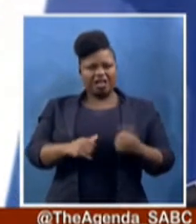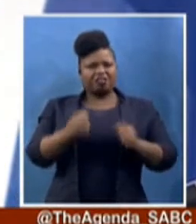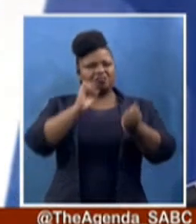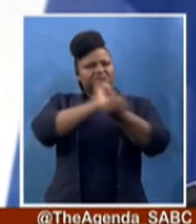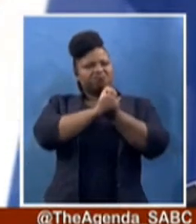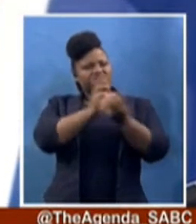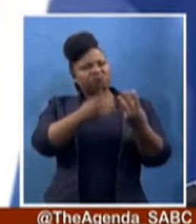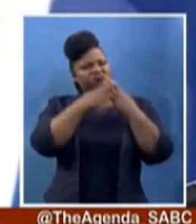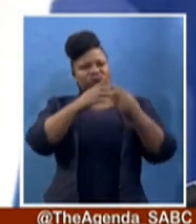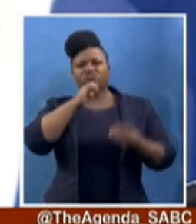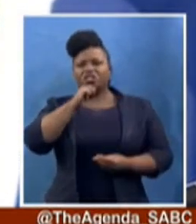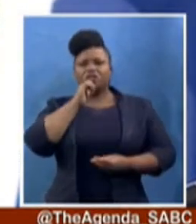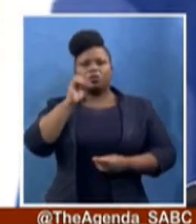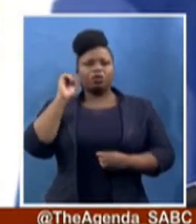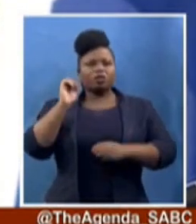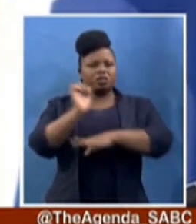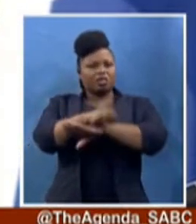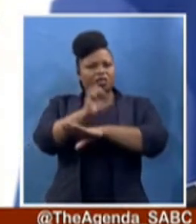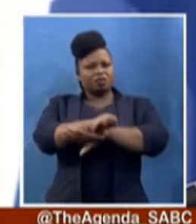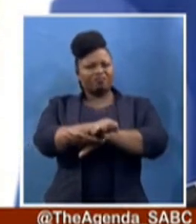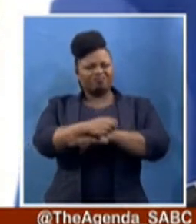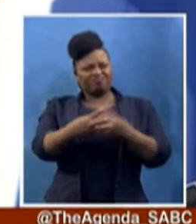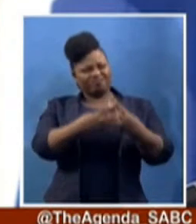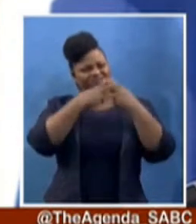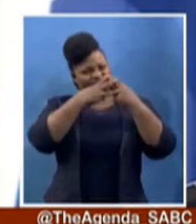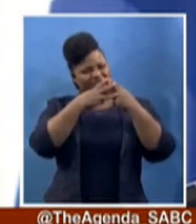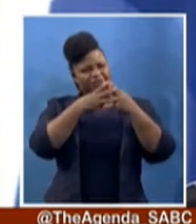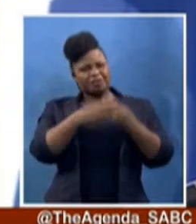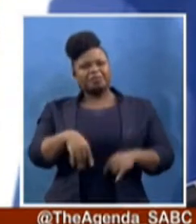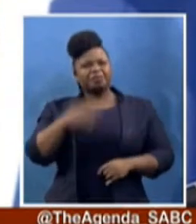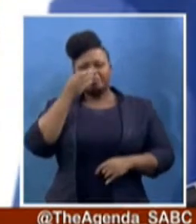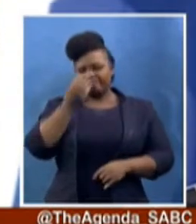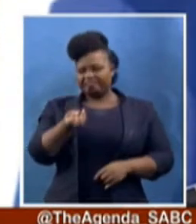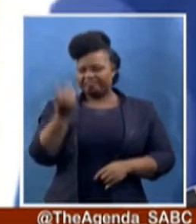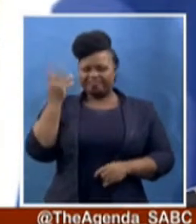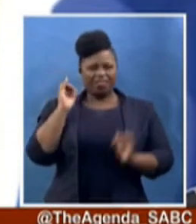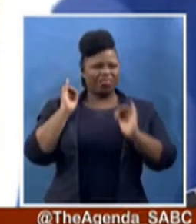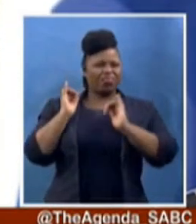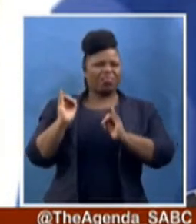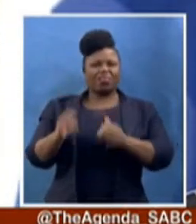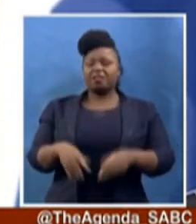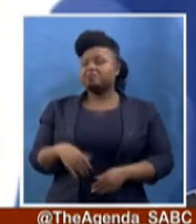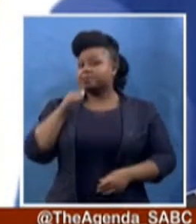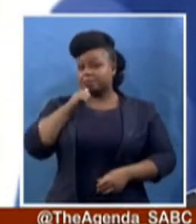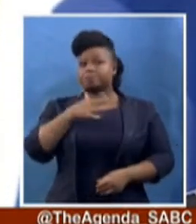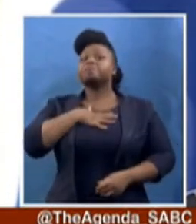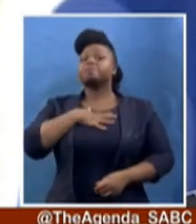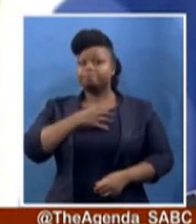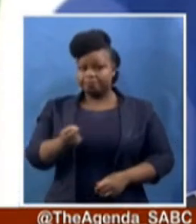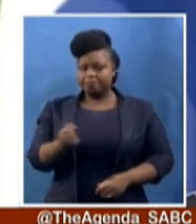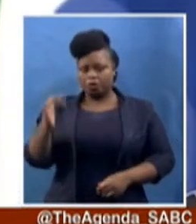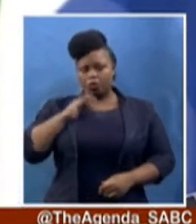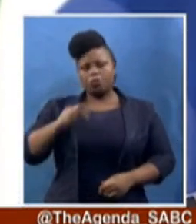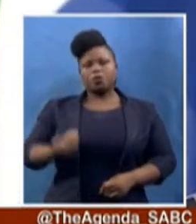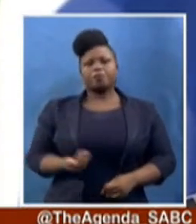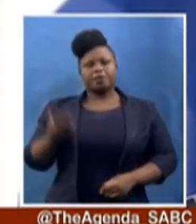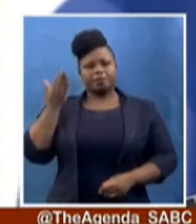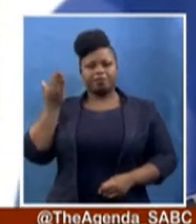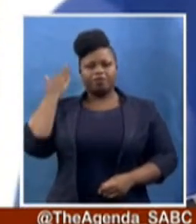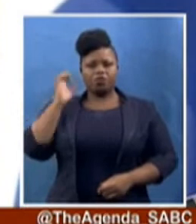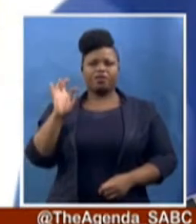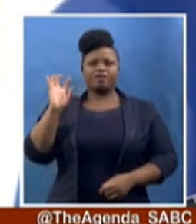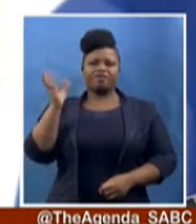That was the courage of the women of the Free State as described by Sol